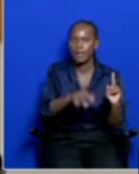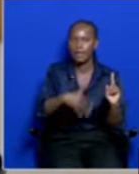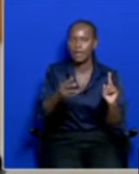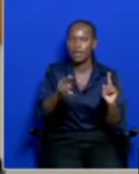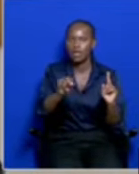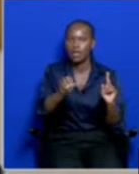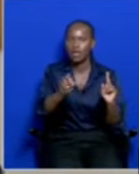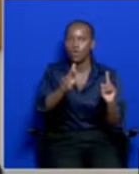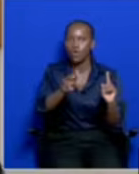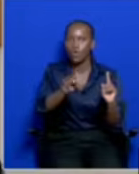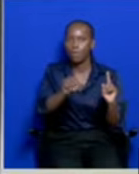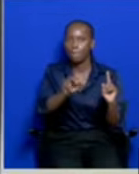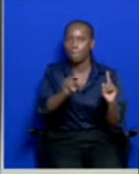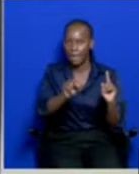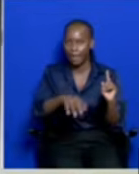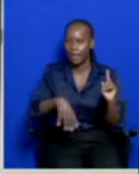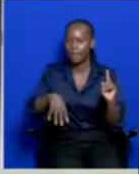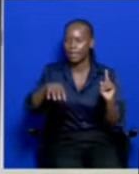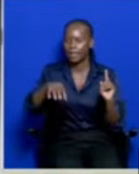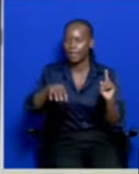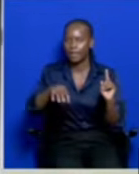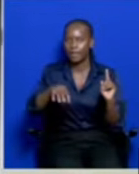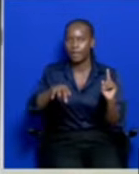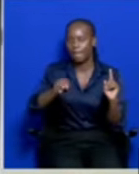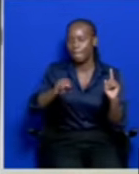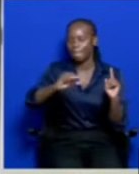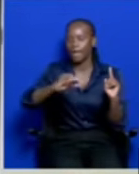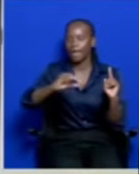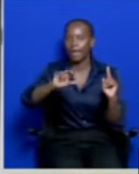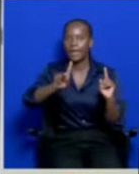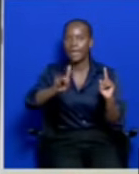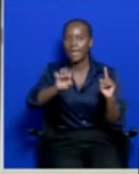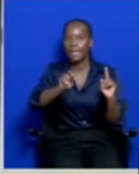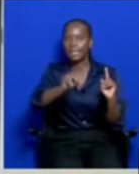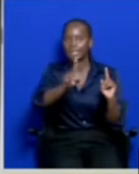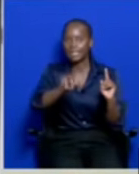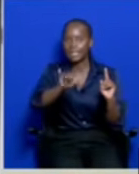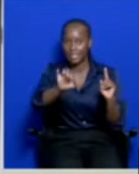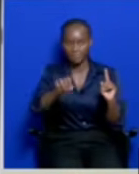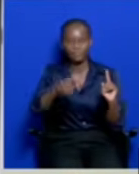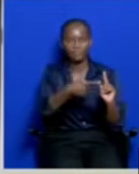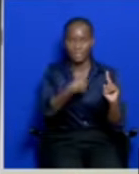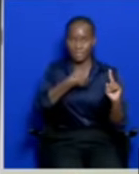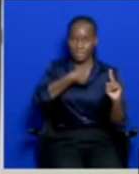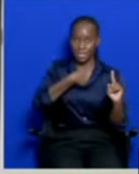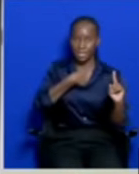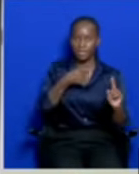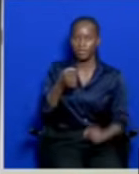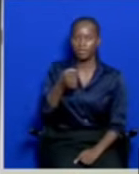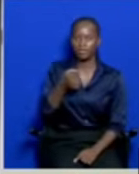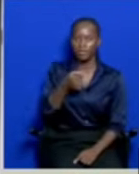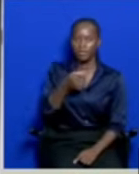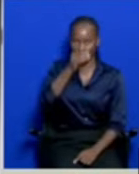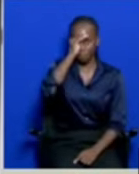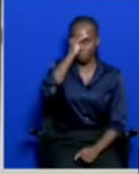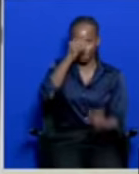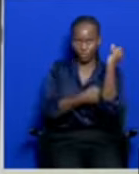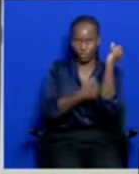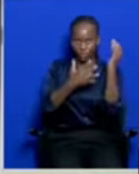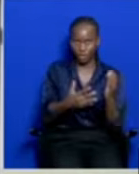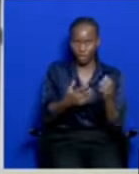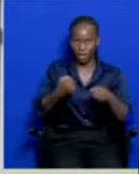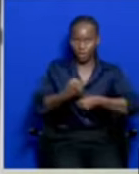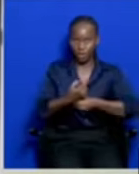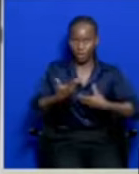And he states, I, Adrian Norman Mackenzie, employed by Ekurhuleni as a Metro Police officer, gave statement.